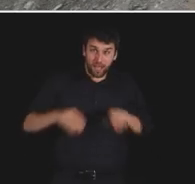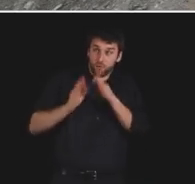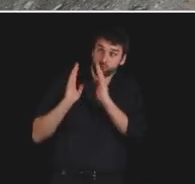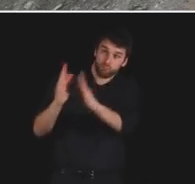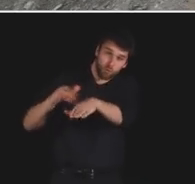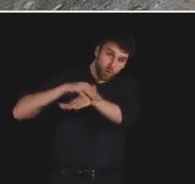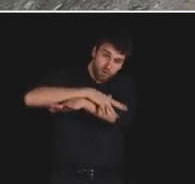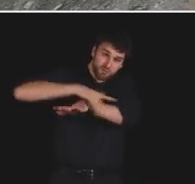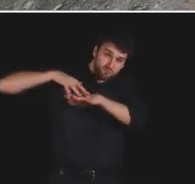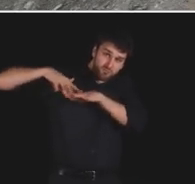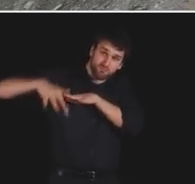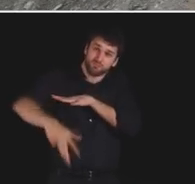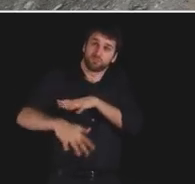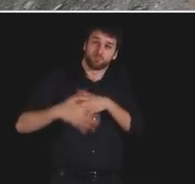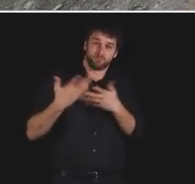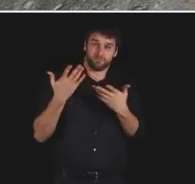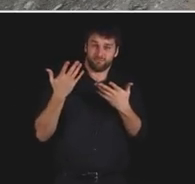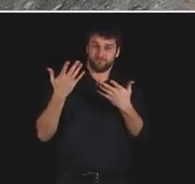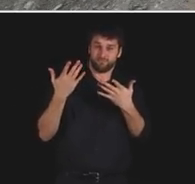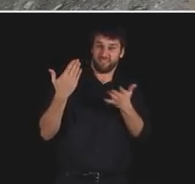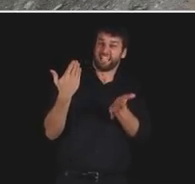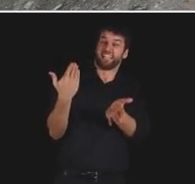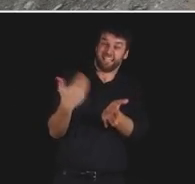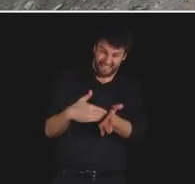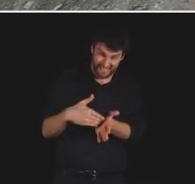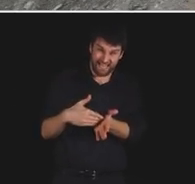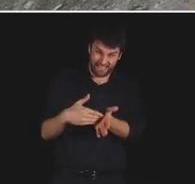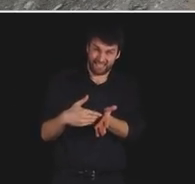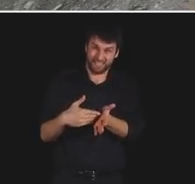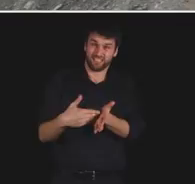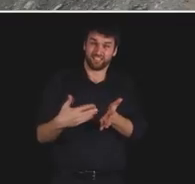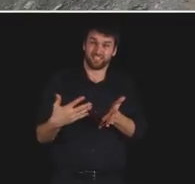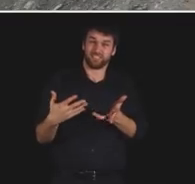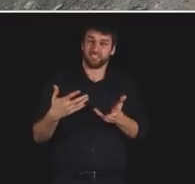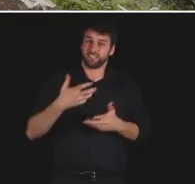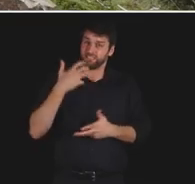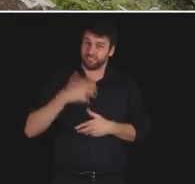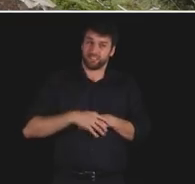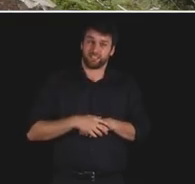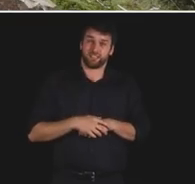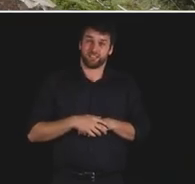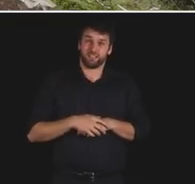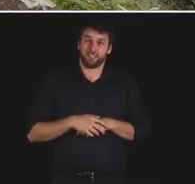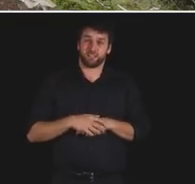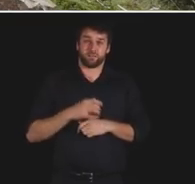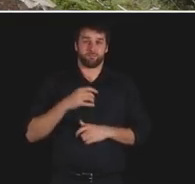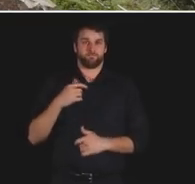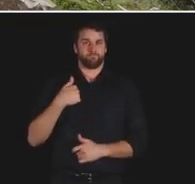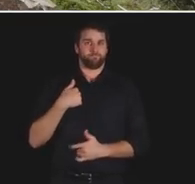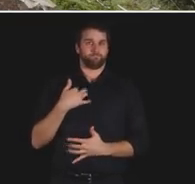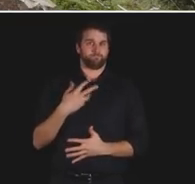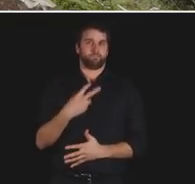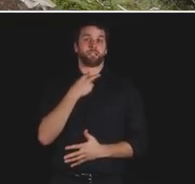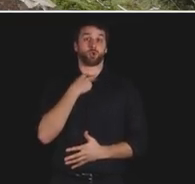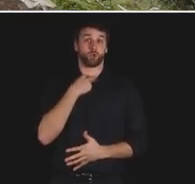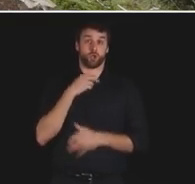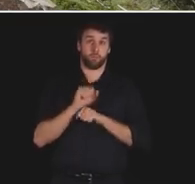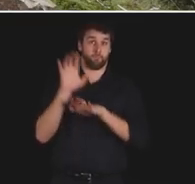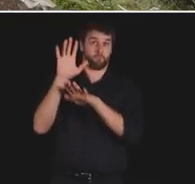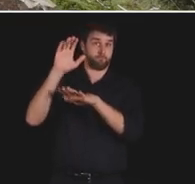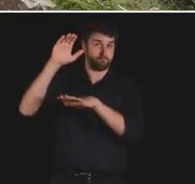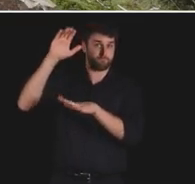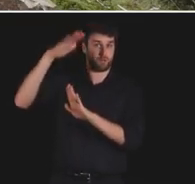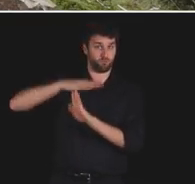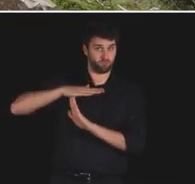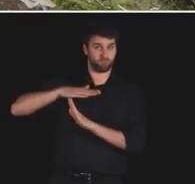it through that one, only to find that another landslide had taken out the rest of the road. At one point, I got stranded on a remote mountaintop